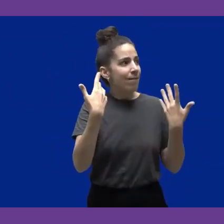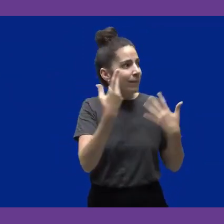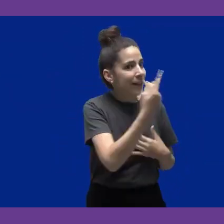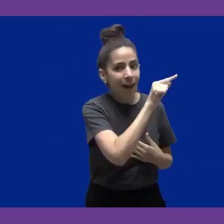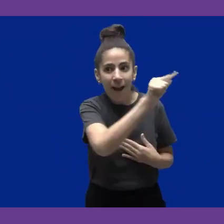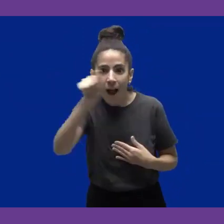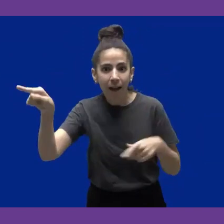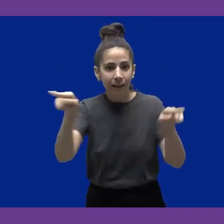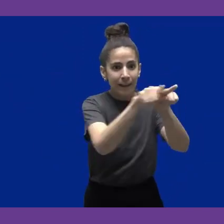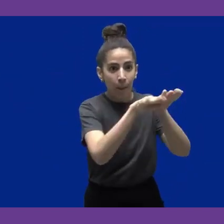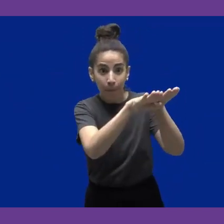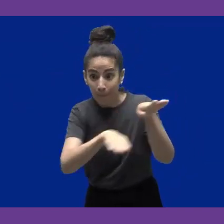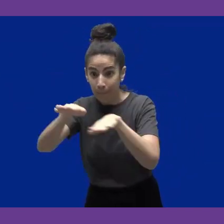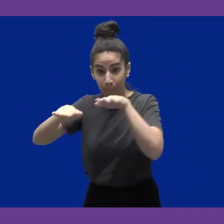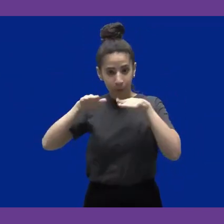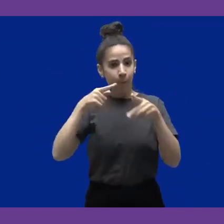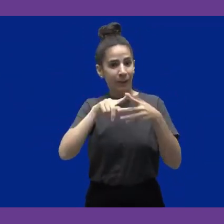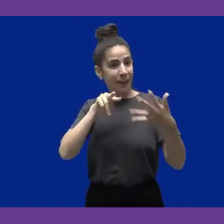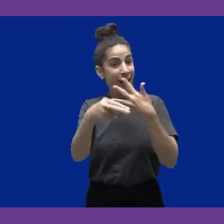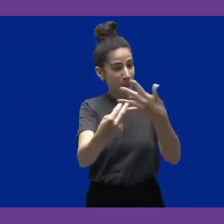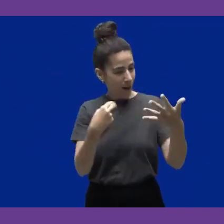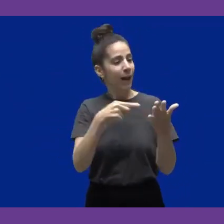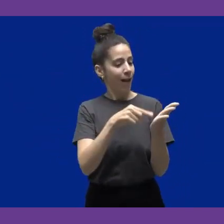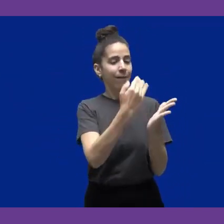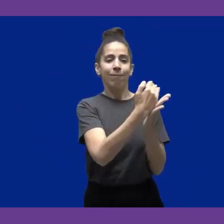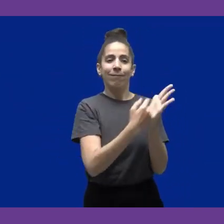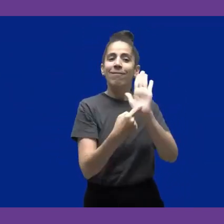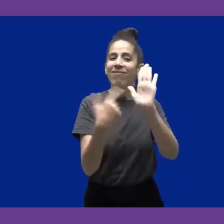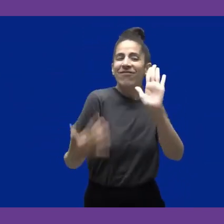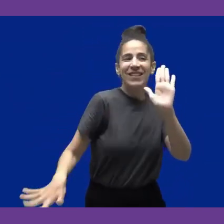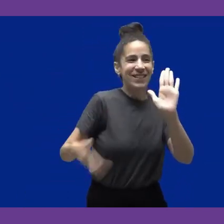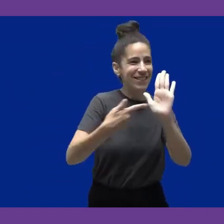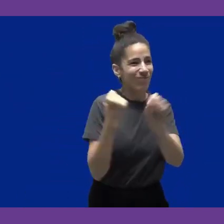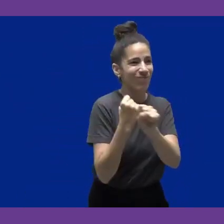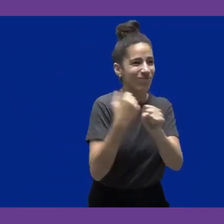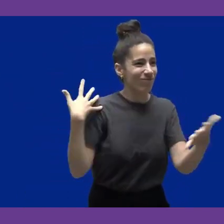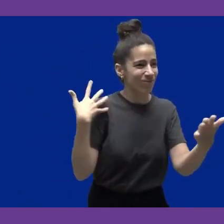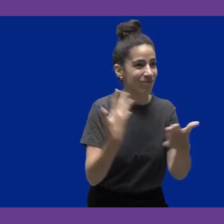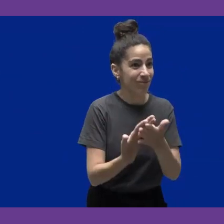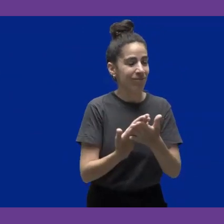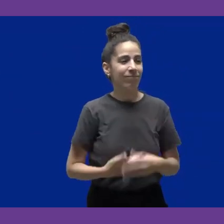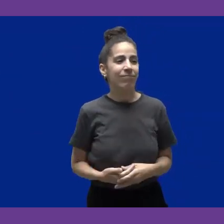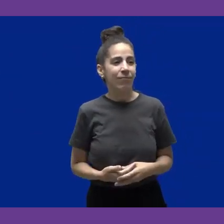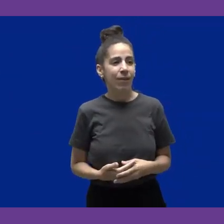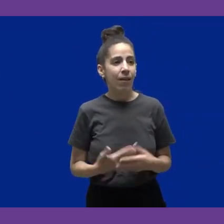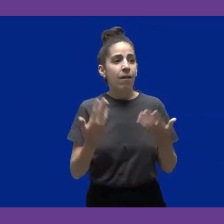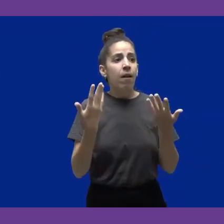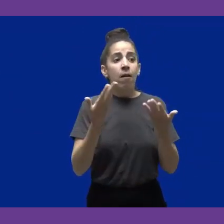the organizations that is always invited to European standardization.